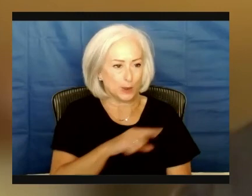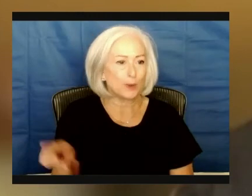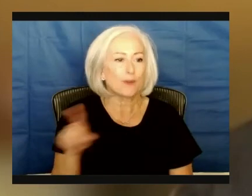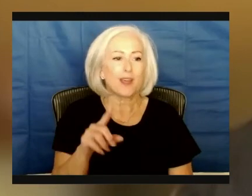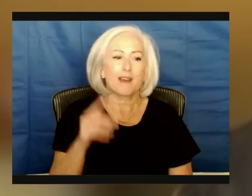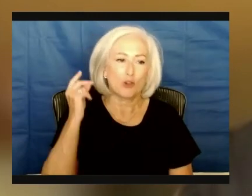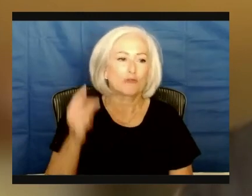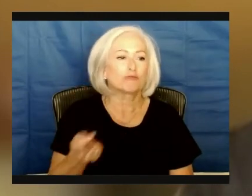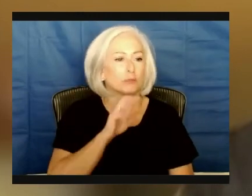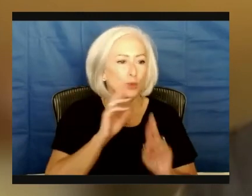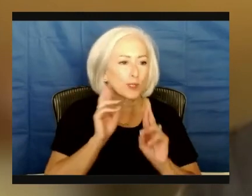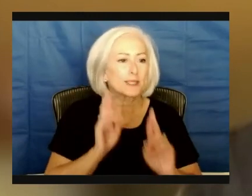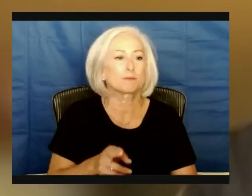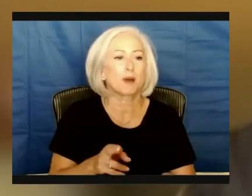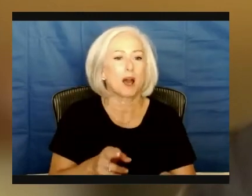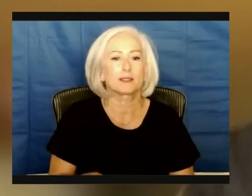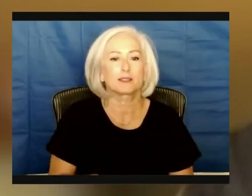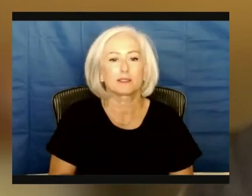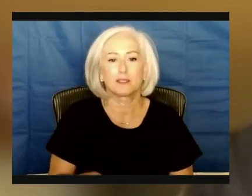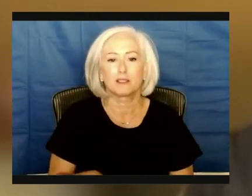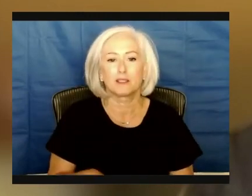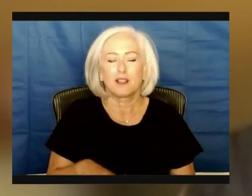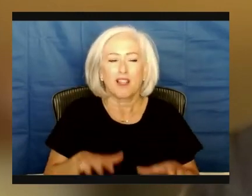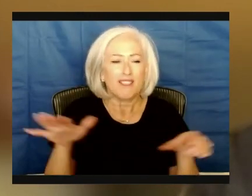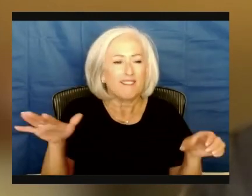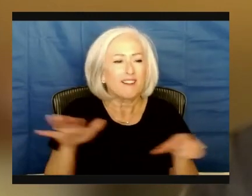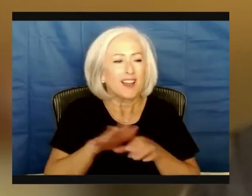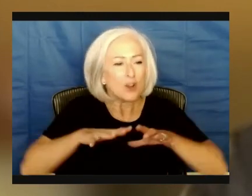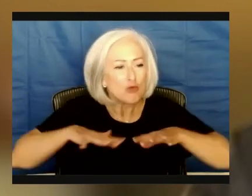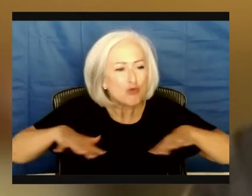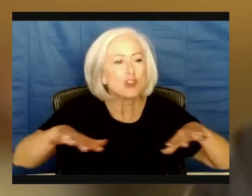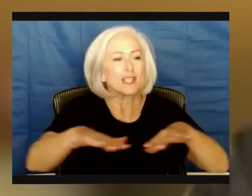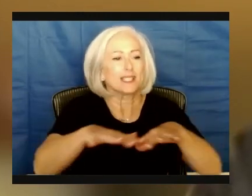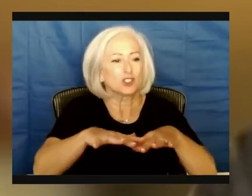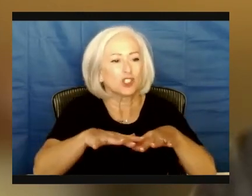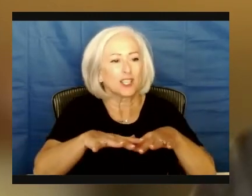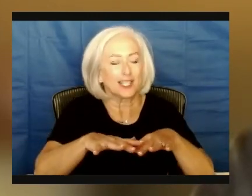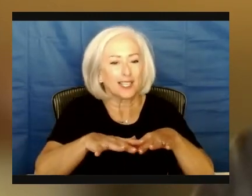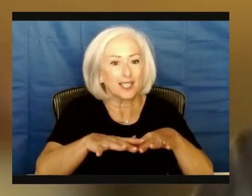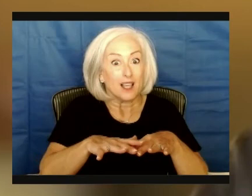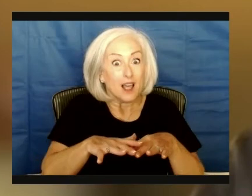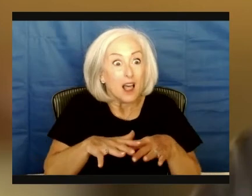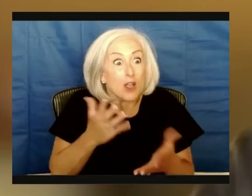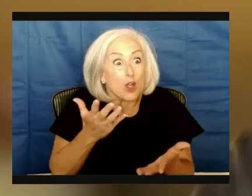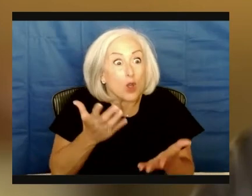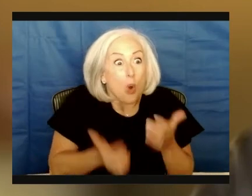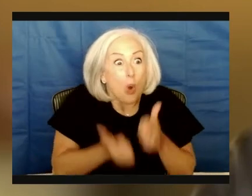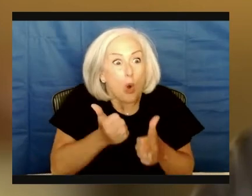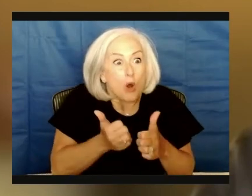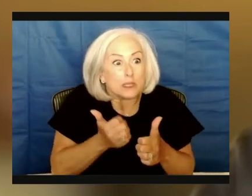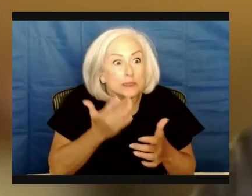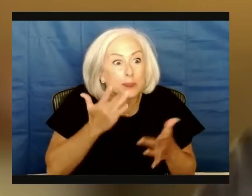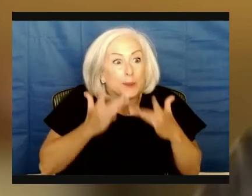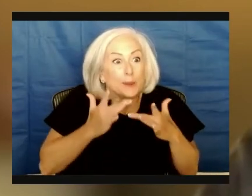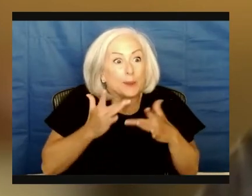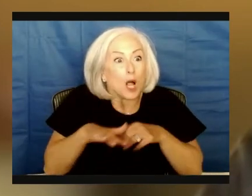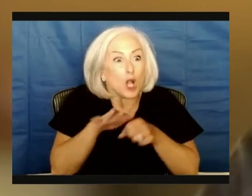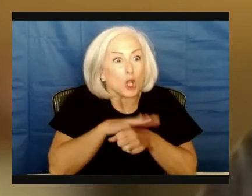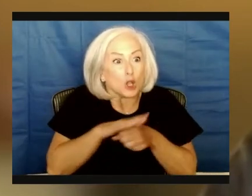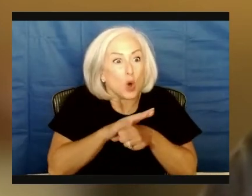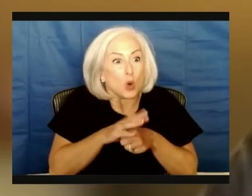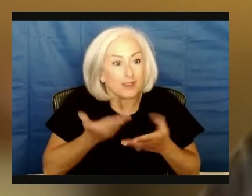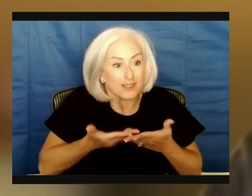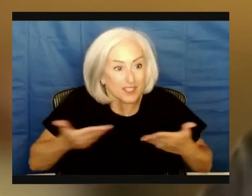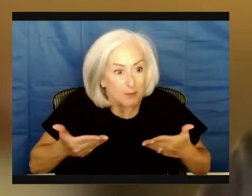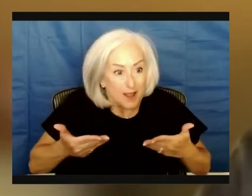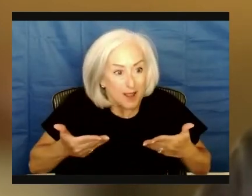from the entire region, they were very near to running out of local supplies almost immediately, and we had trailers coming